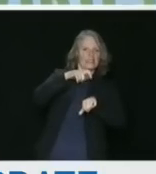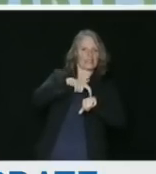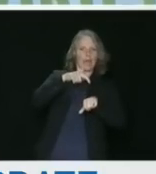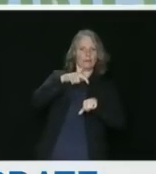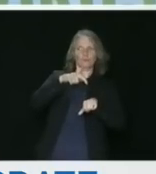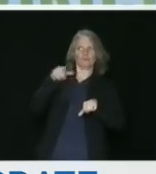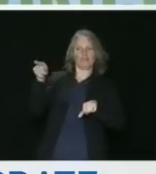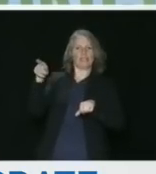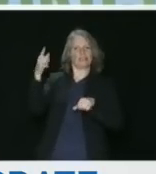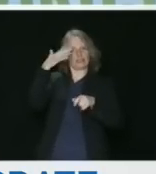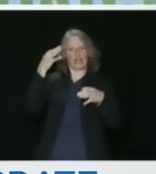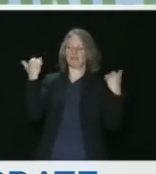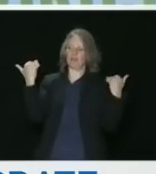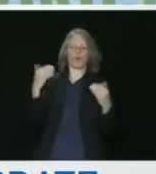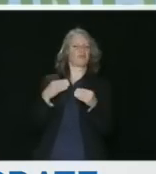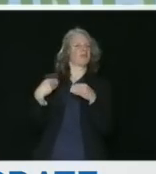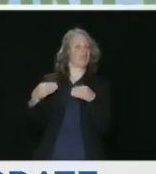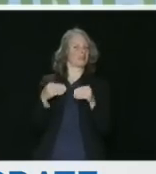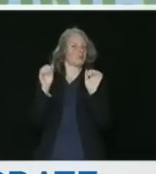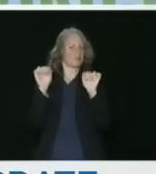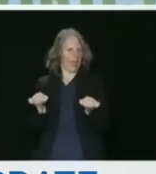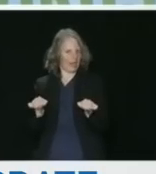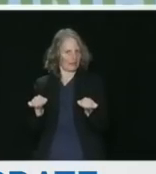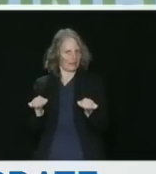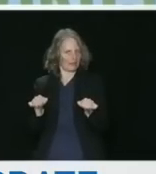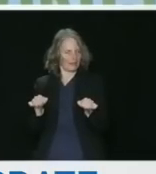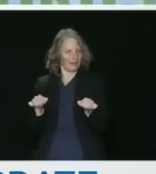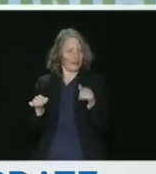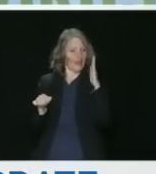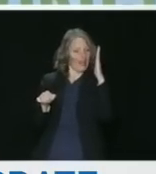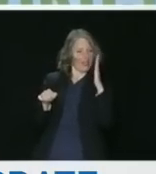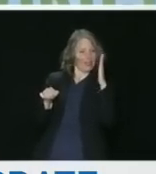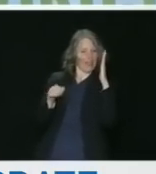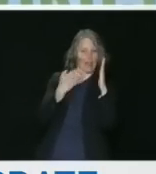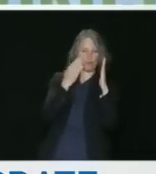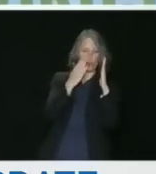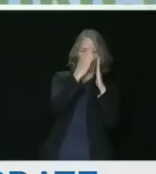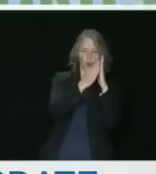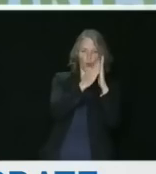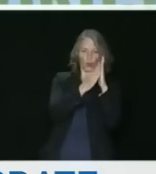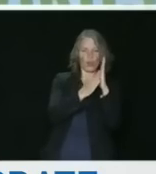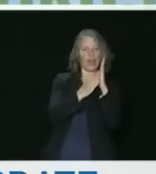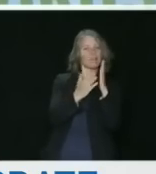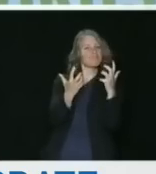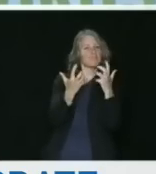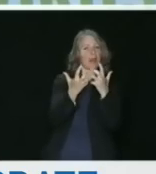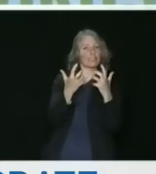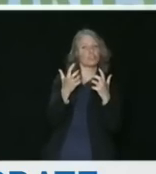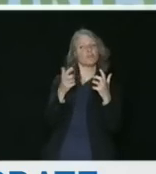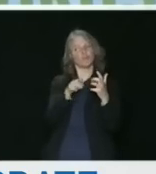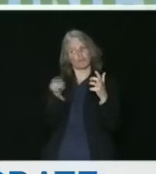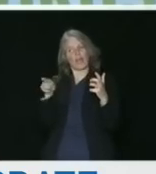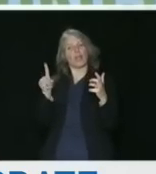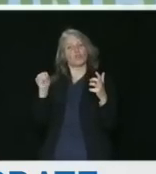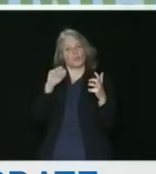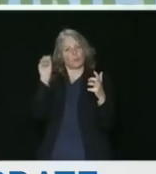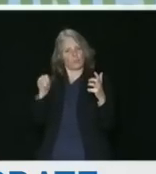around the time when 20% of adults have had